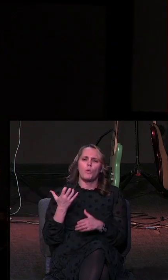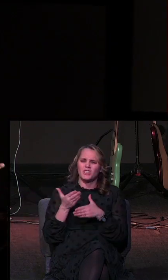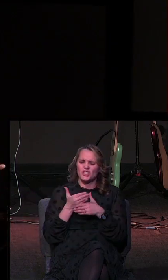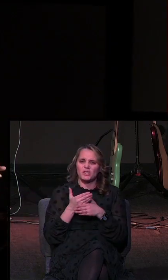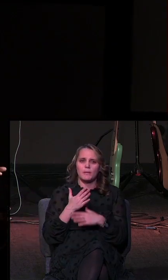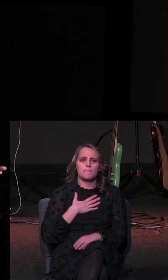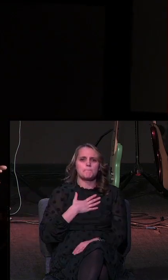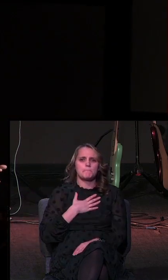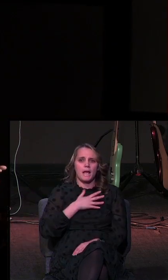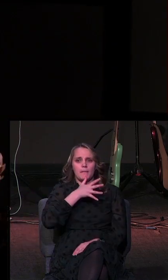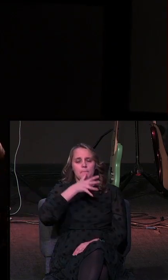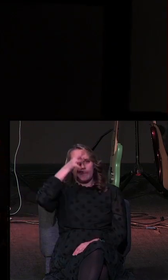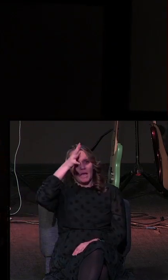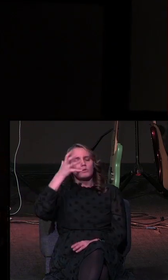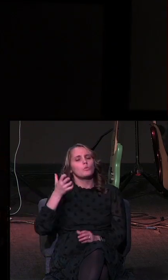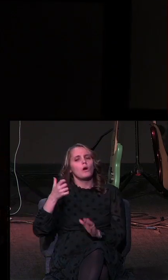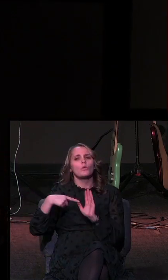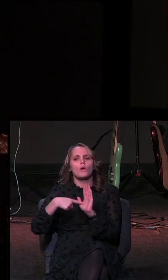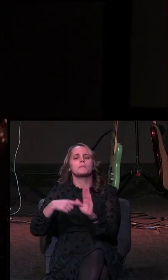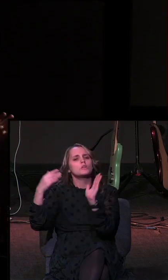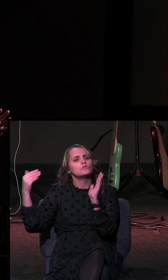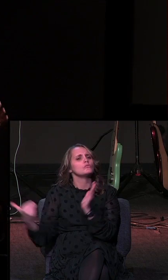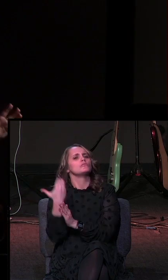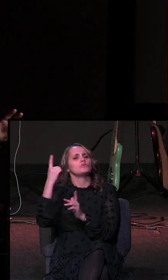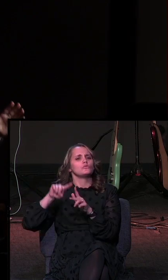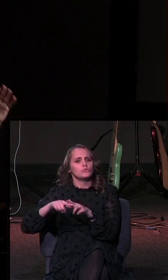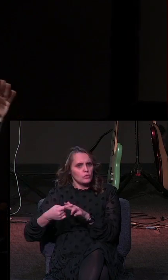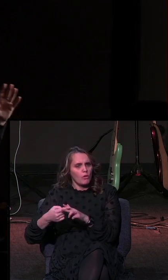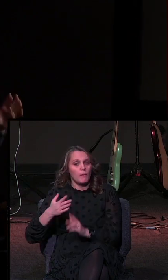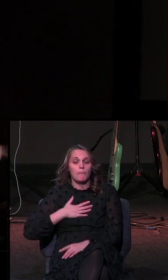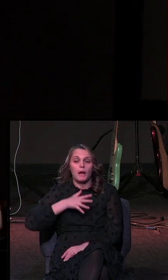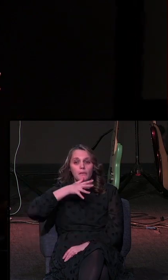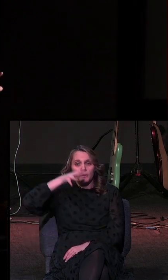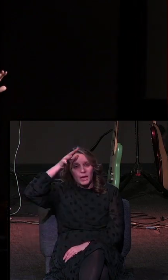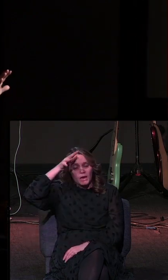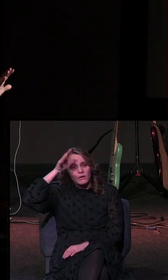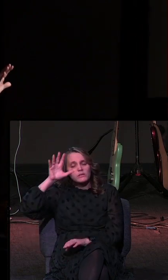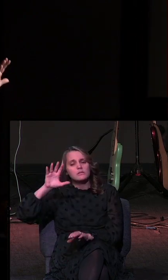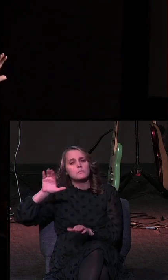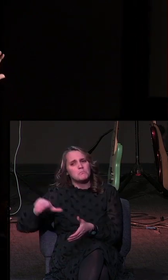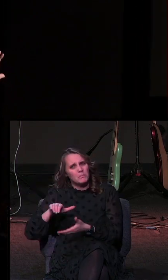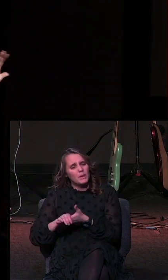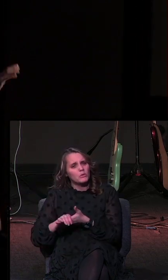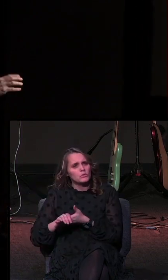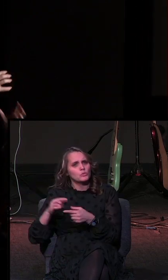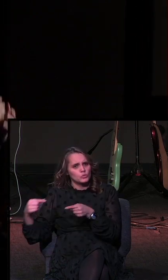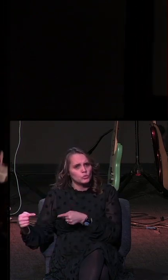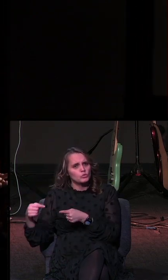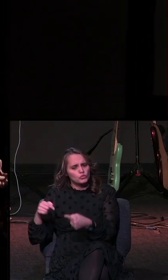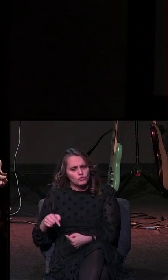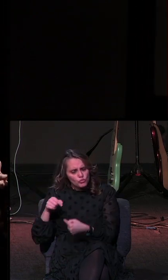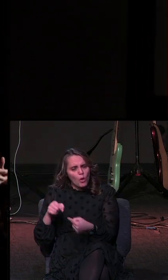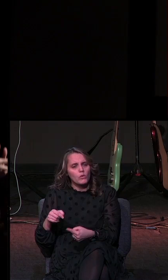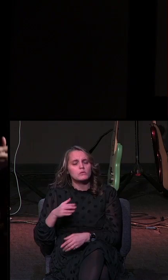a fresh start. Their marriage was in trouble, and my dad, who was on the road all the time, took a job at a small credit union in Marion so